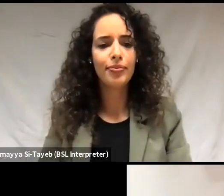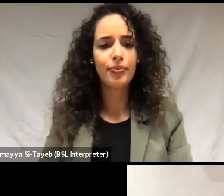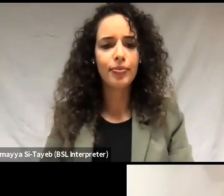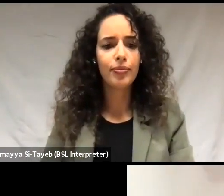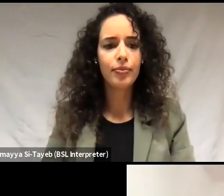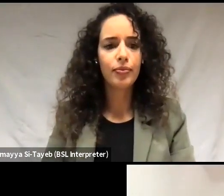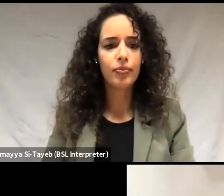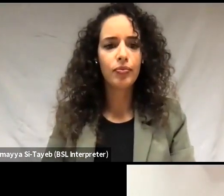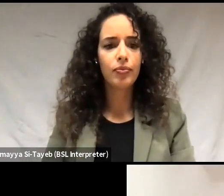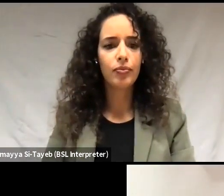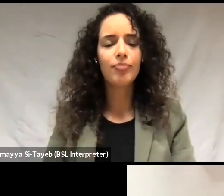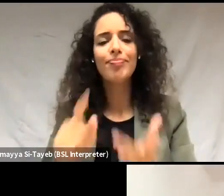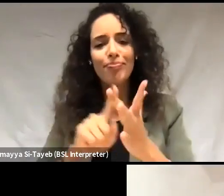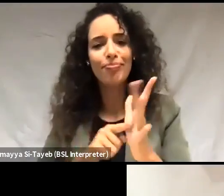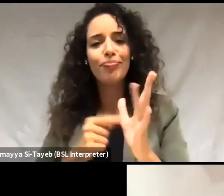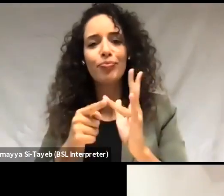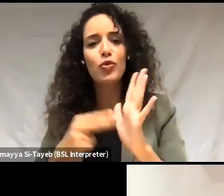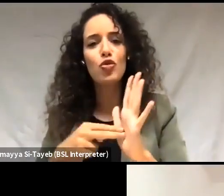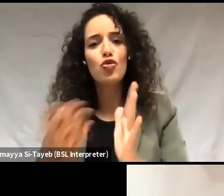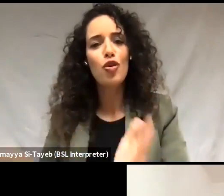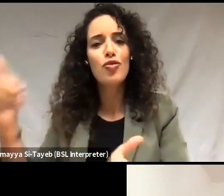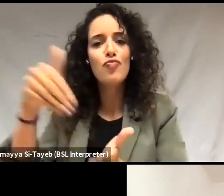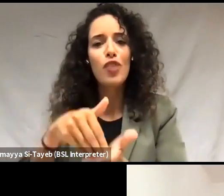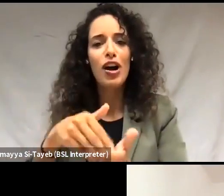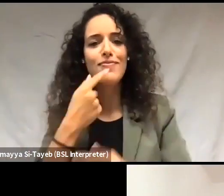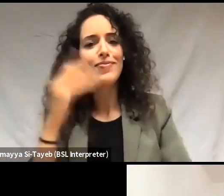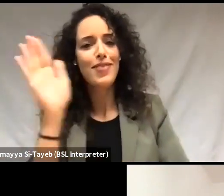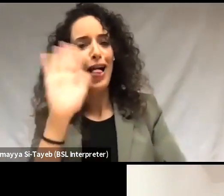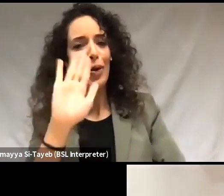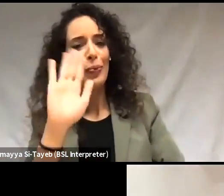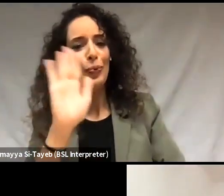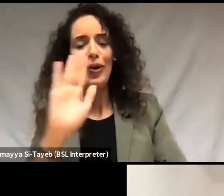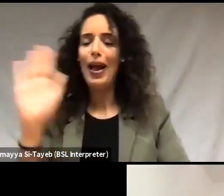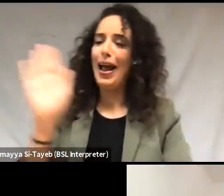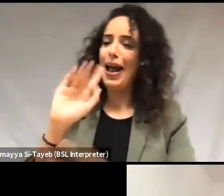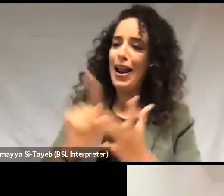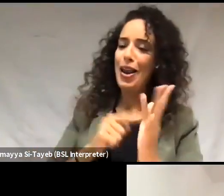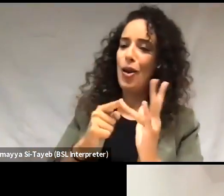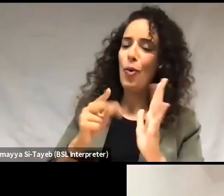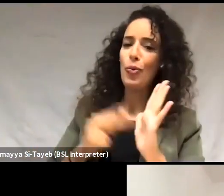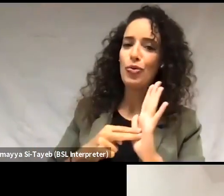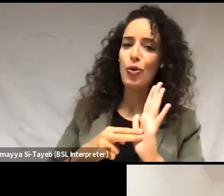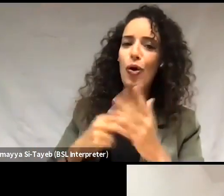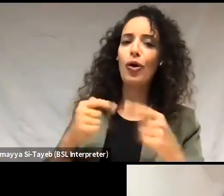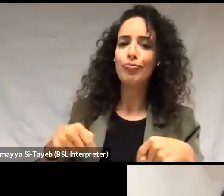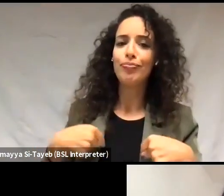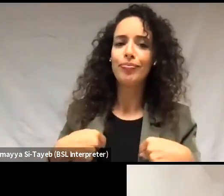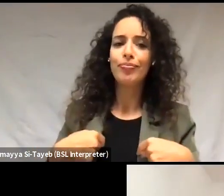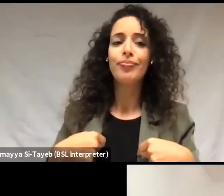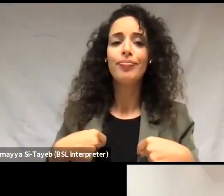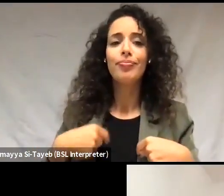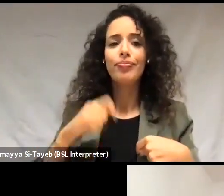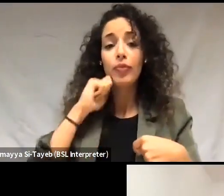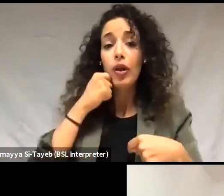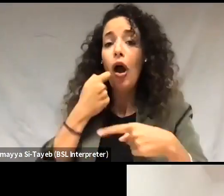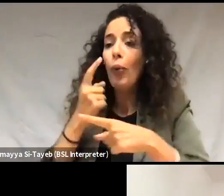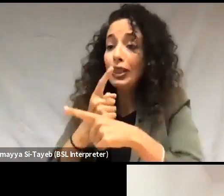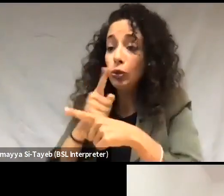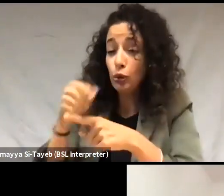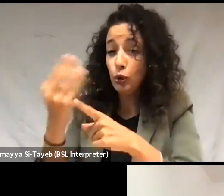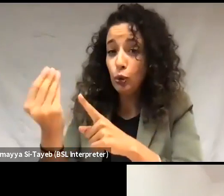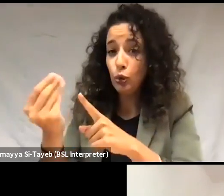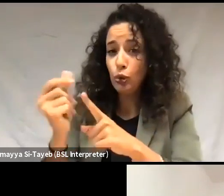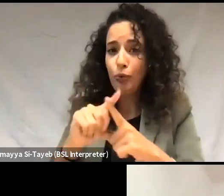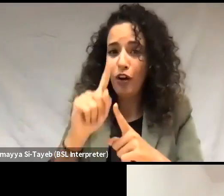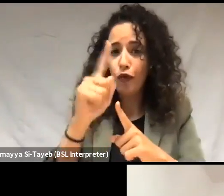We've got John there. Okay. Hello. Hi, John. We're just, I'm going to be coming to you soon. We've just got